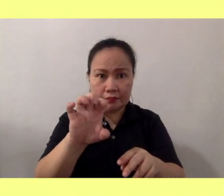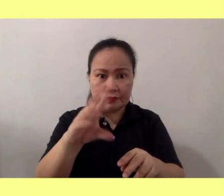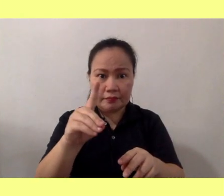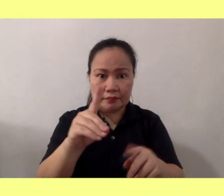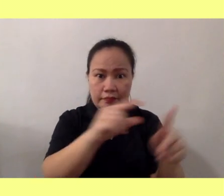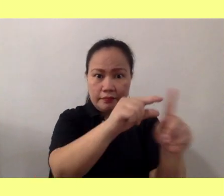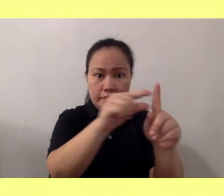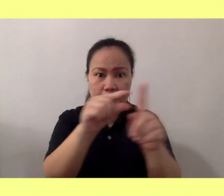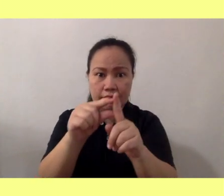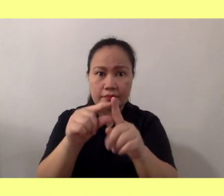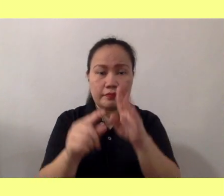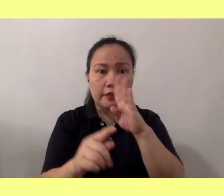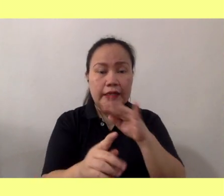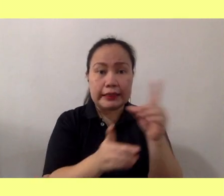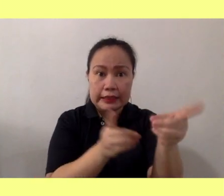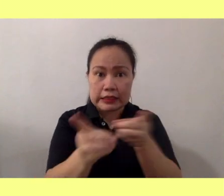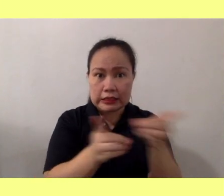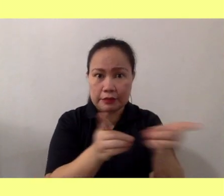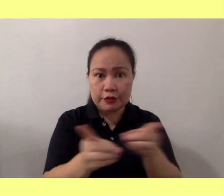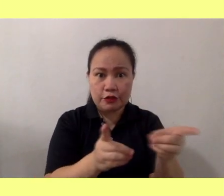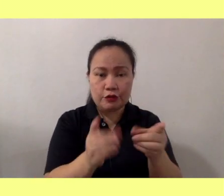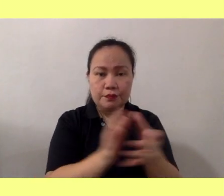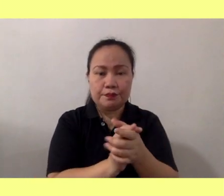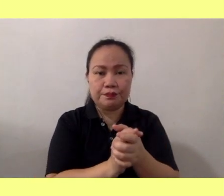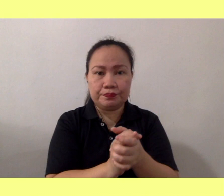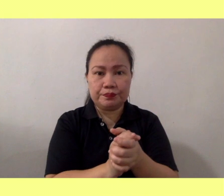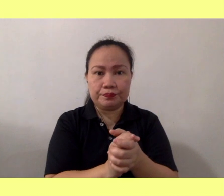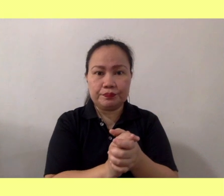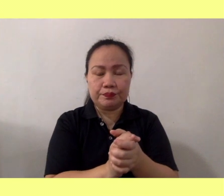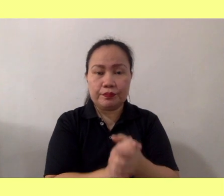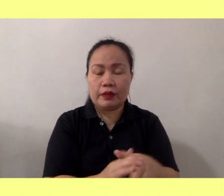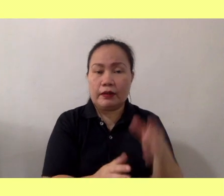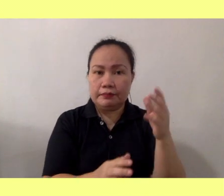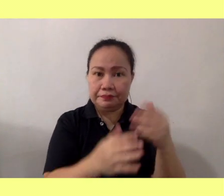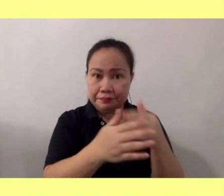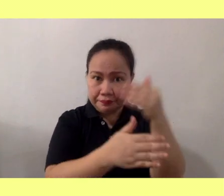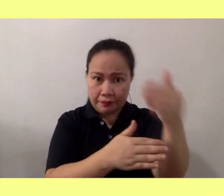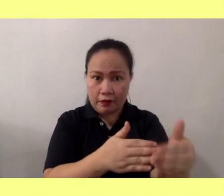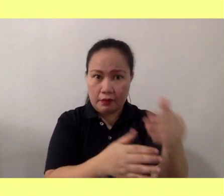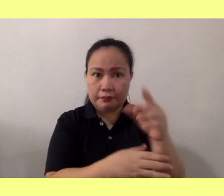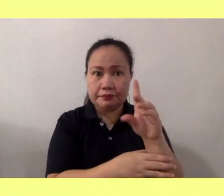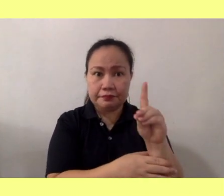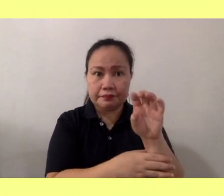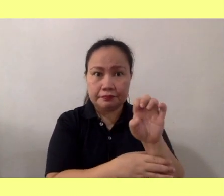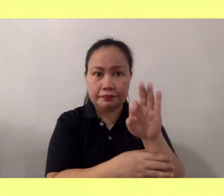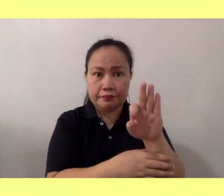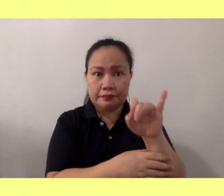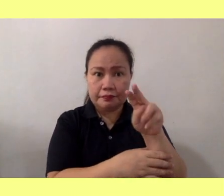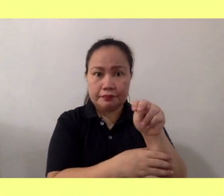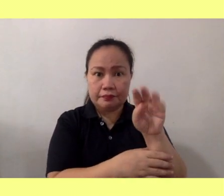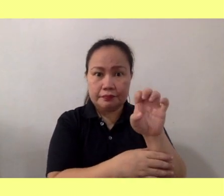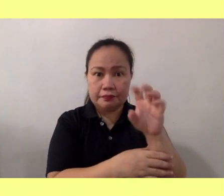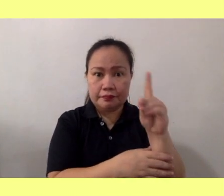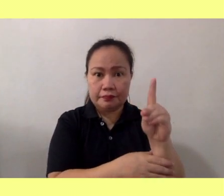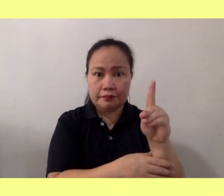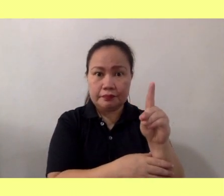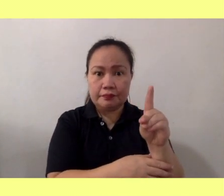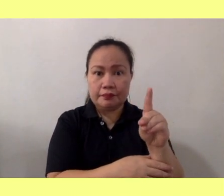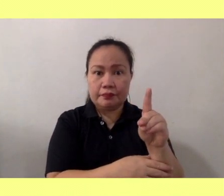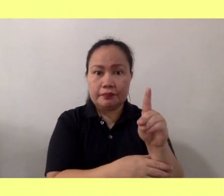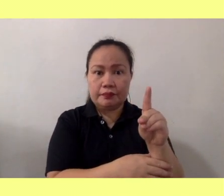these terms. Okay? Unlike undefined terms, which do not have a formal